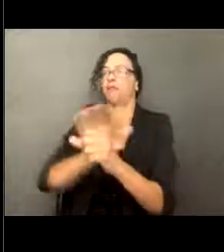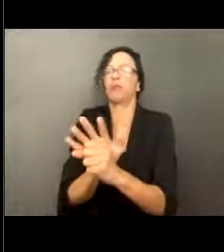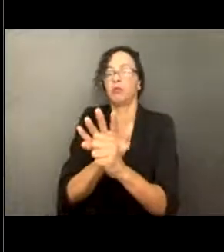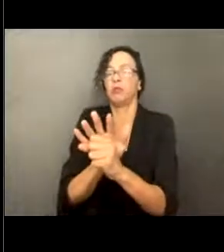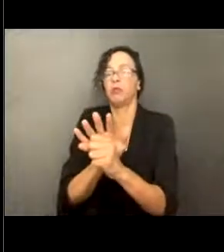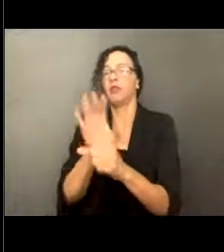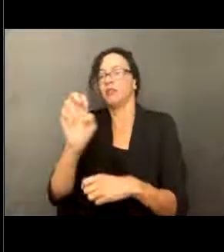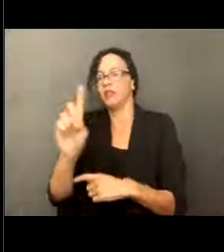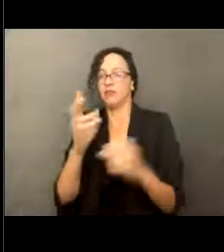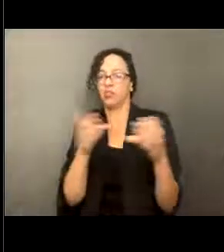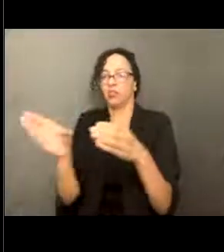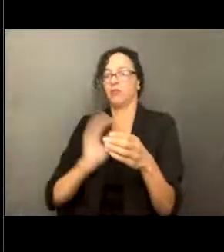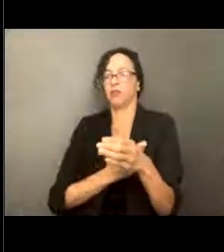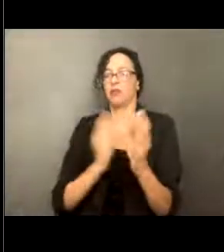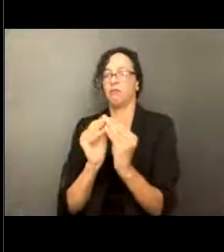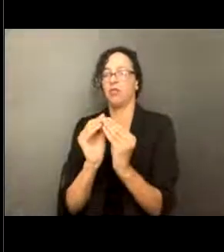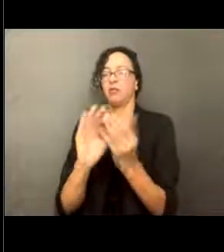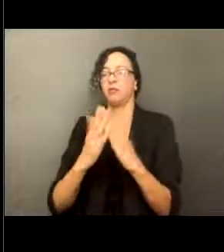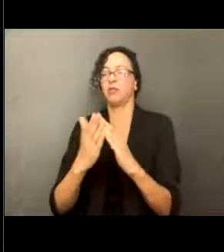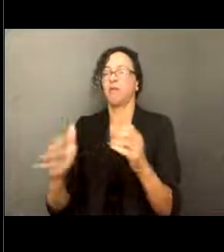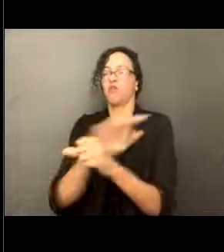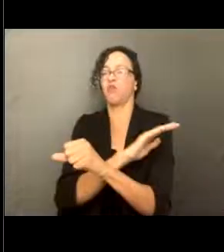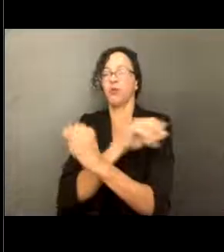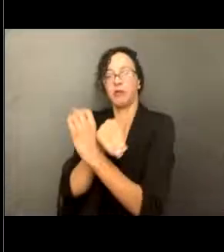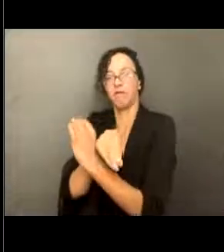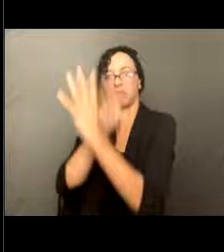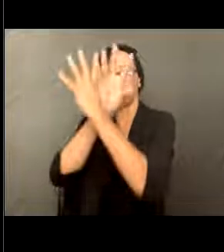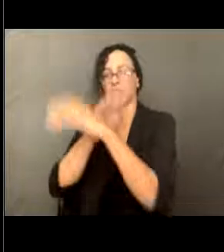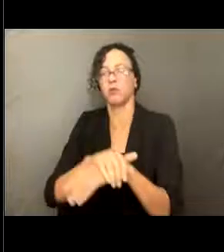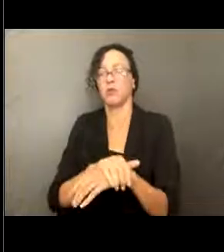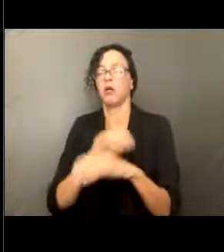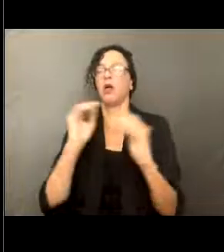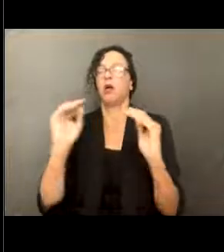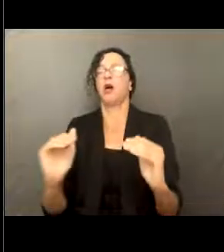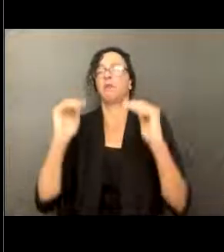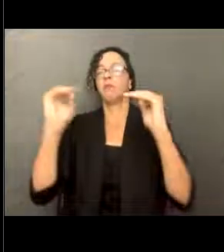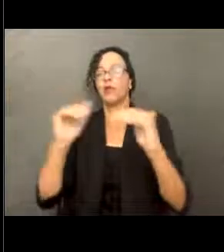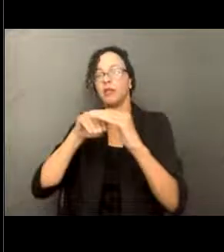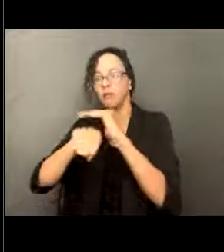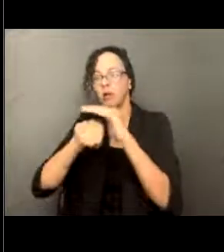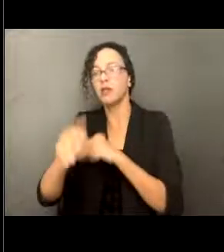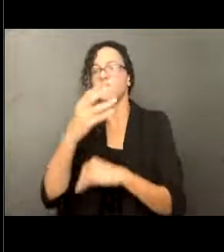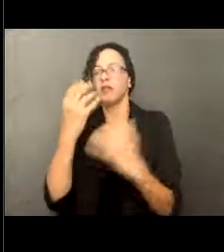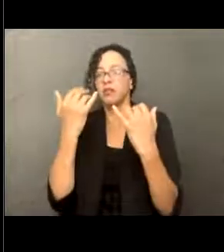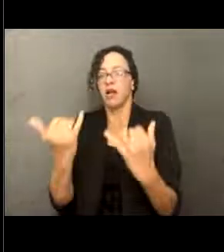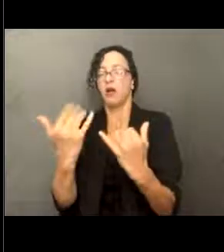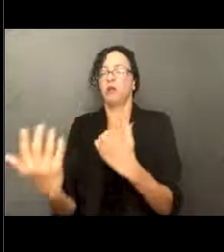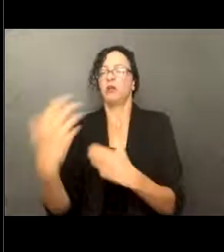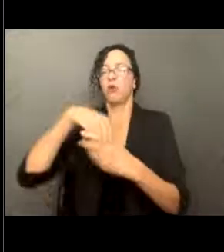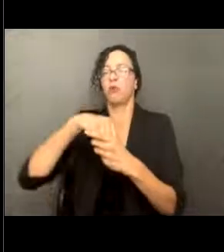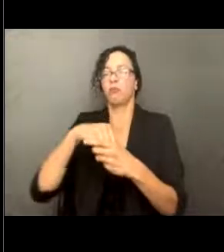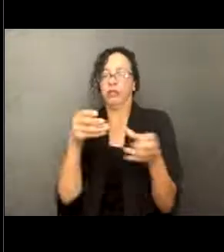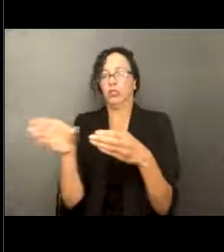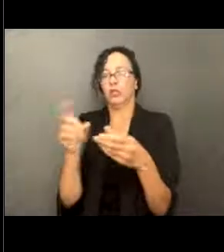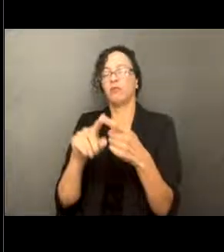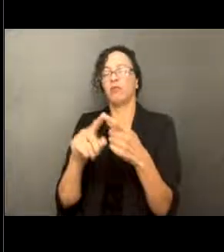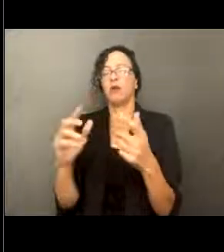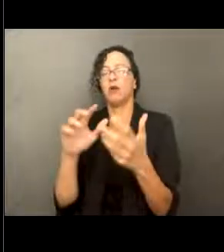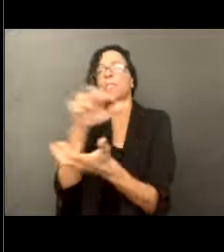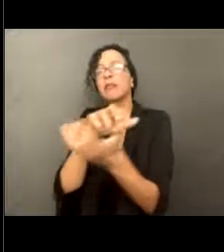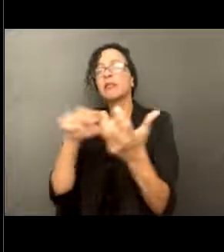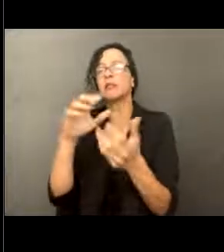virtual, consistently upgrading those abilities, and now helping to coordinate the shift to hybrid environment that we have in today's meeting.